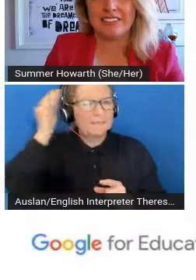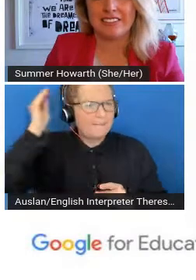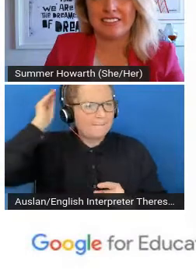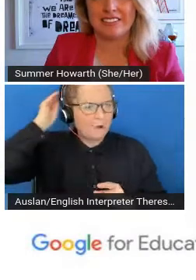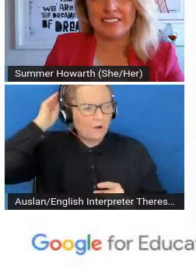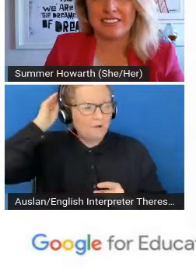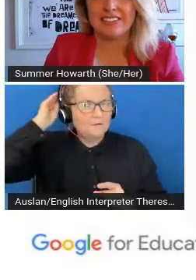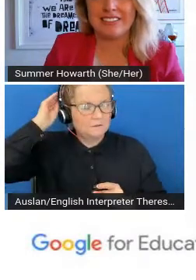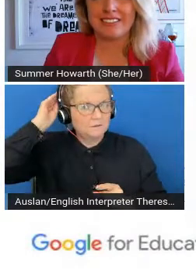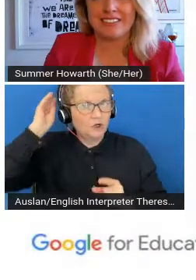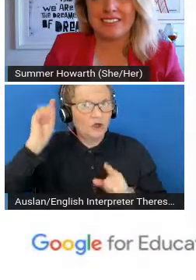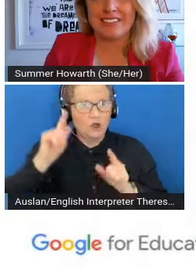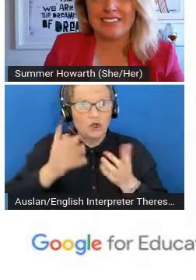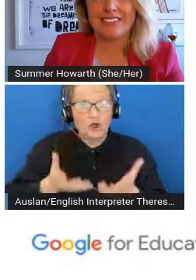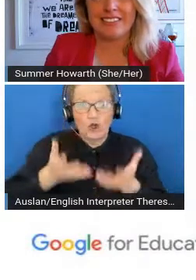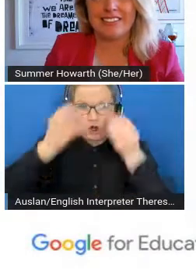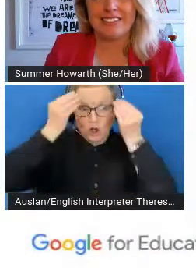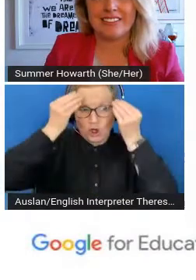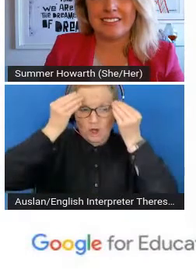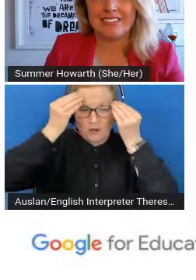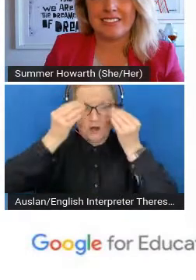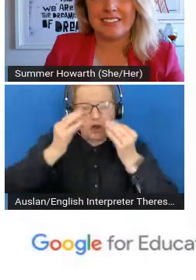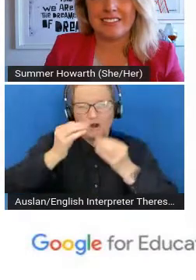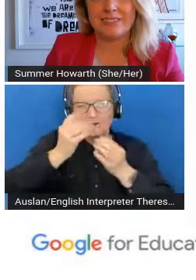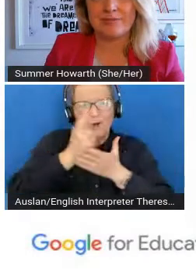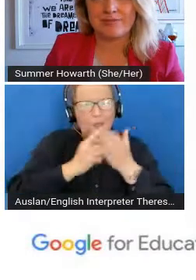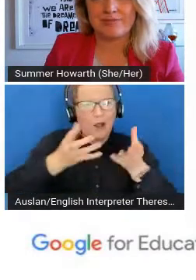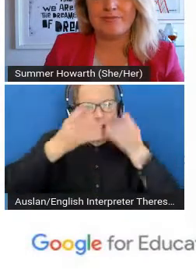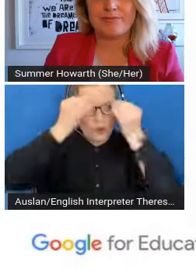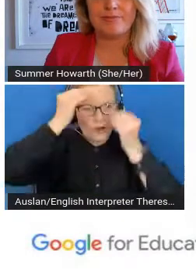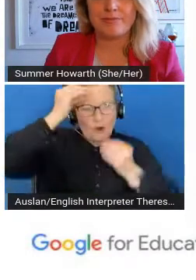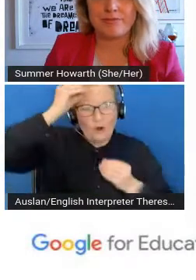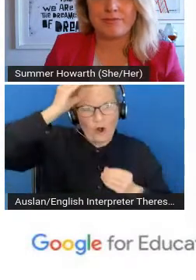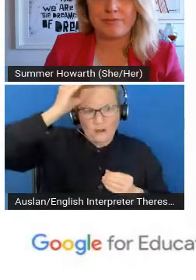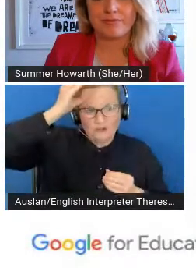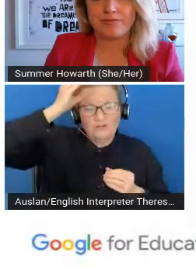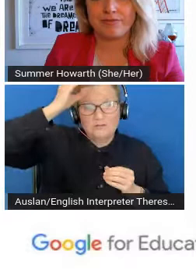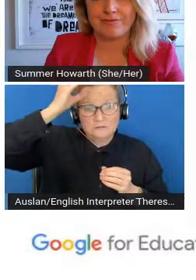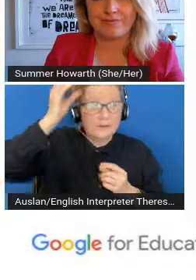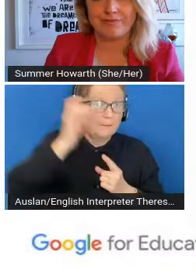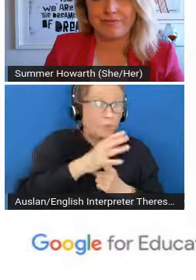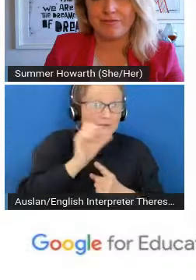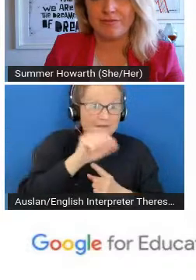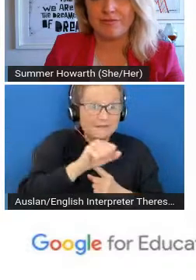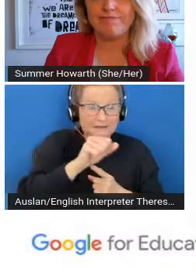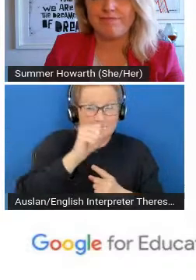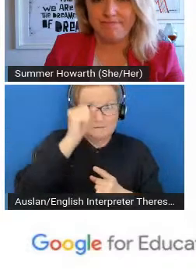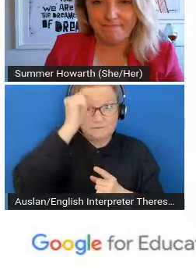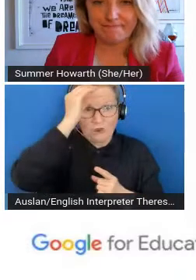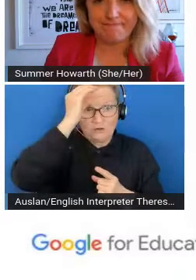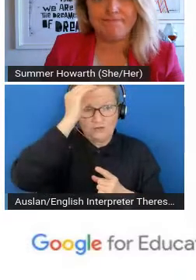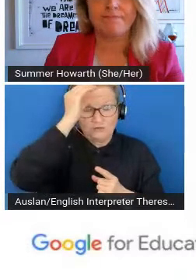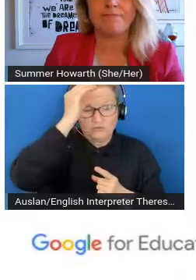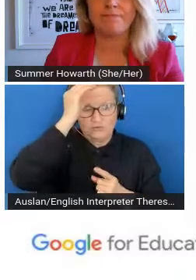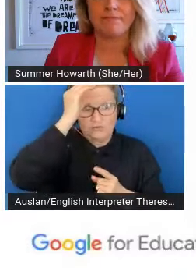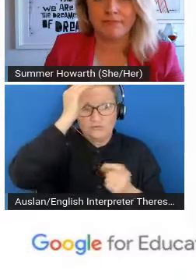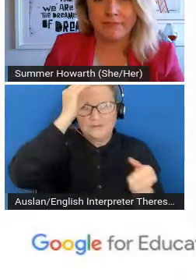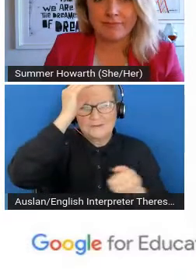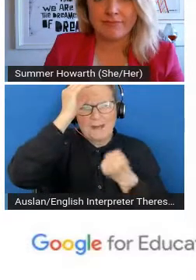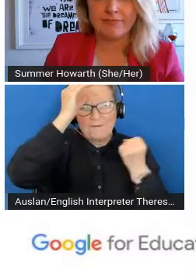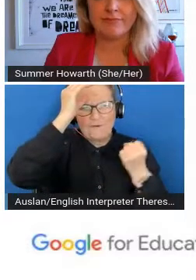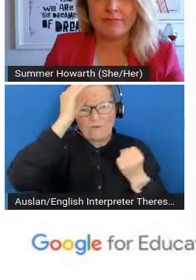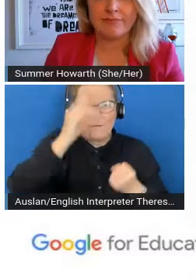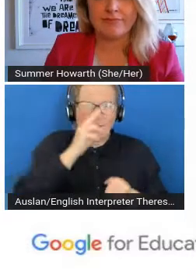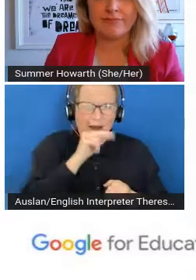about learning, it's not just the learning of knowledge, which is incredibly important. Knowledge is certainly a powerful thing for young